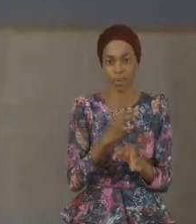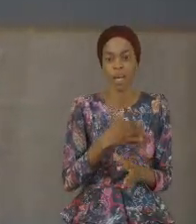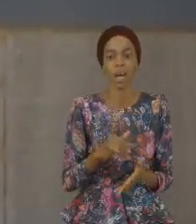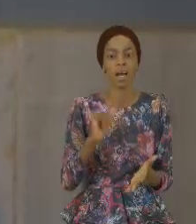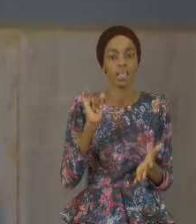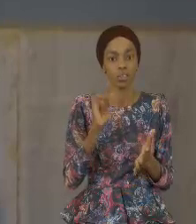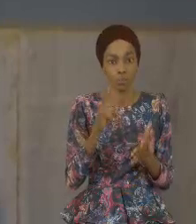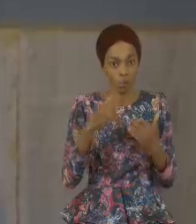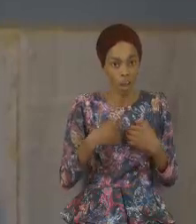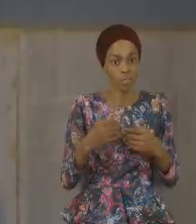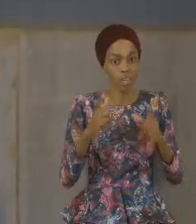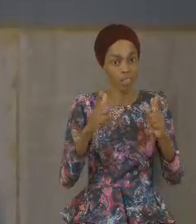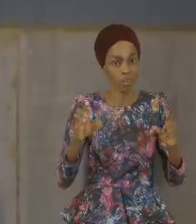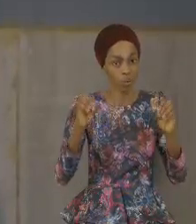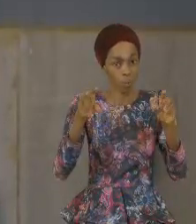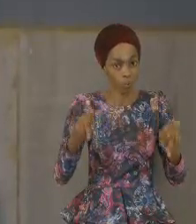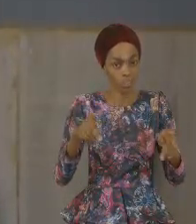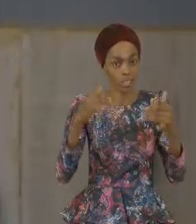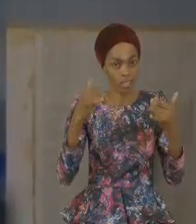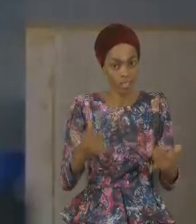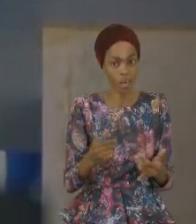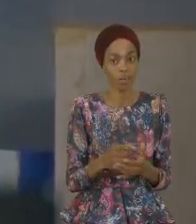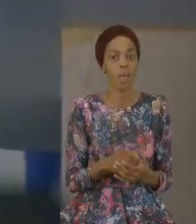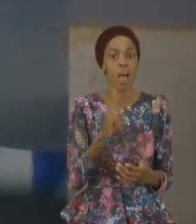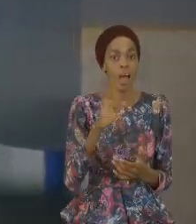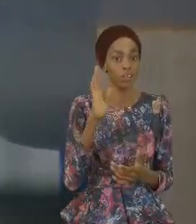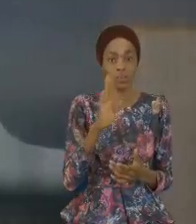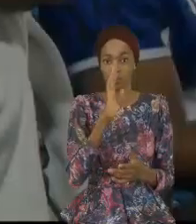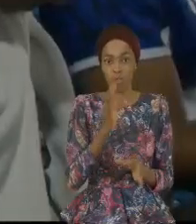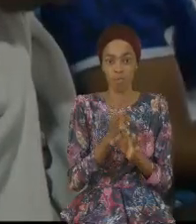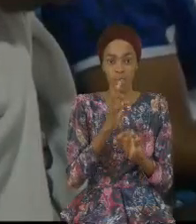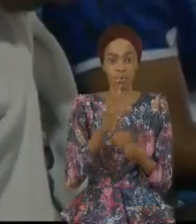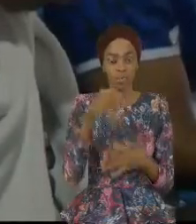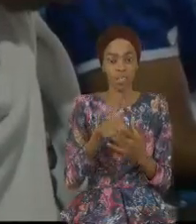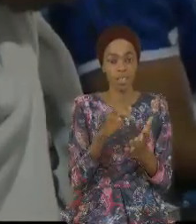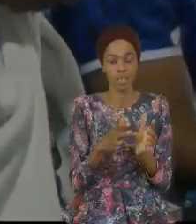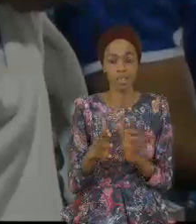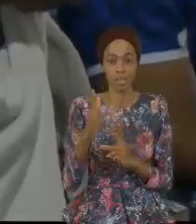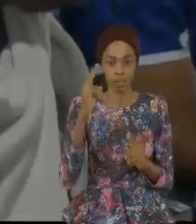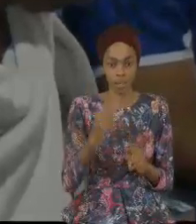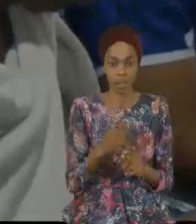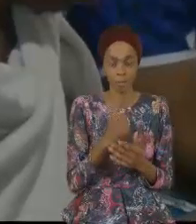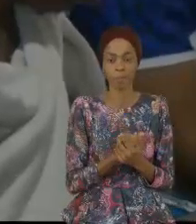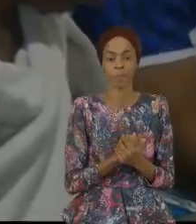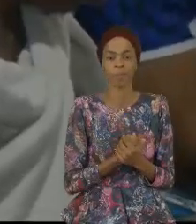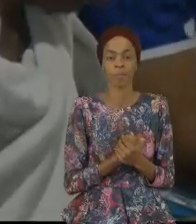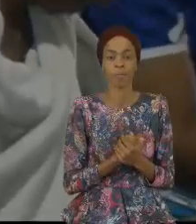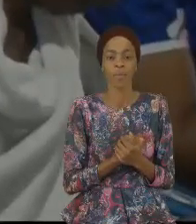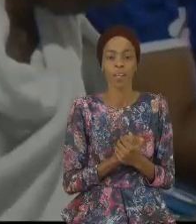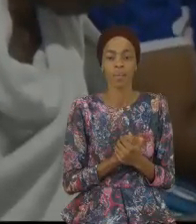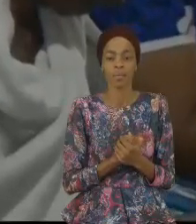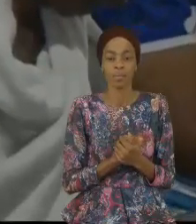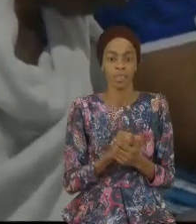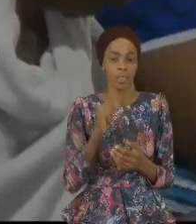great chance now ahead of you, and you are going to be faithful in Jesus' name. We're looking at